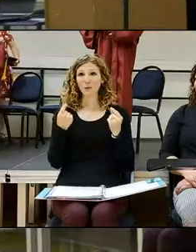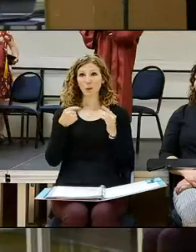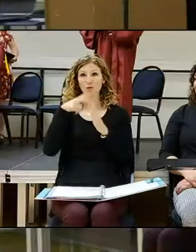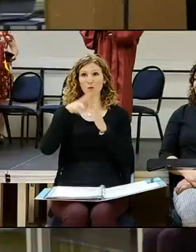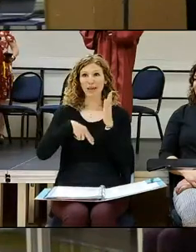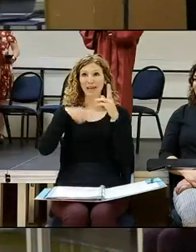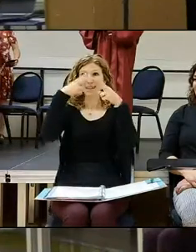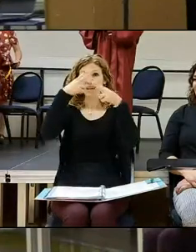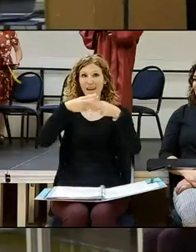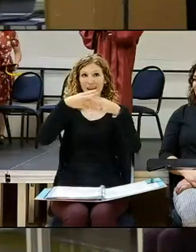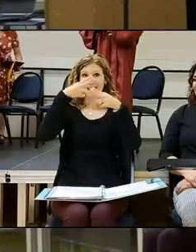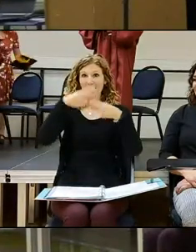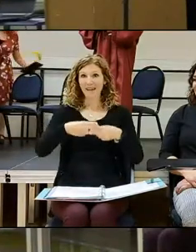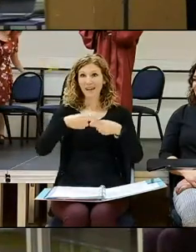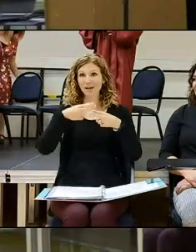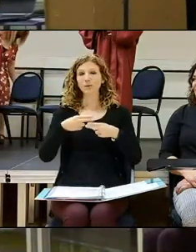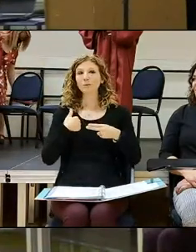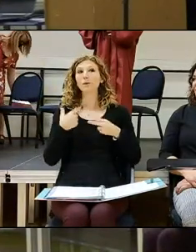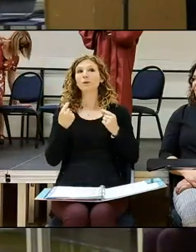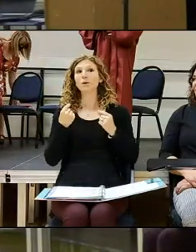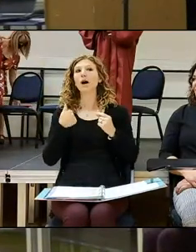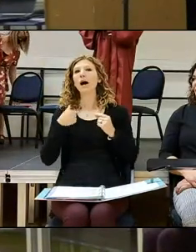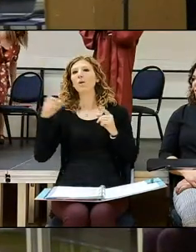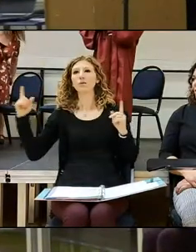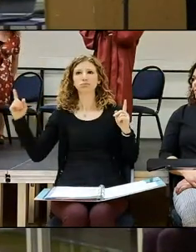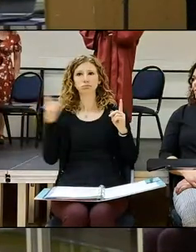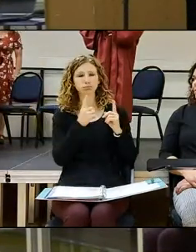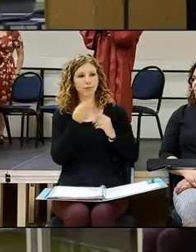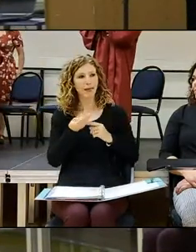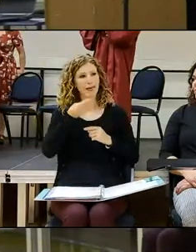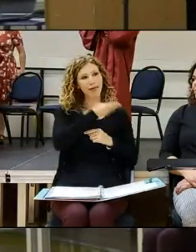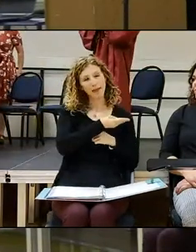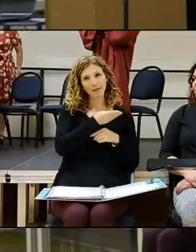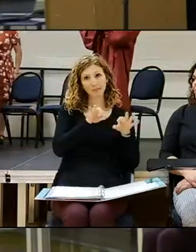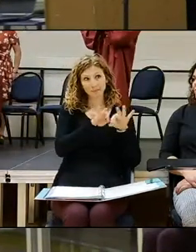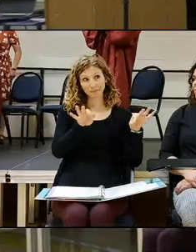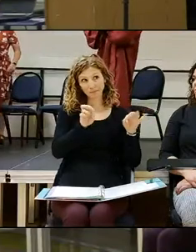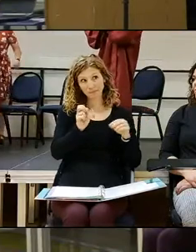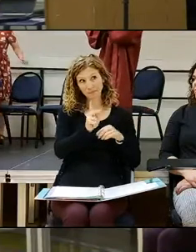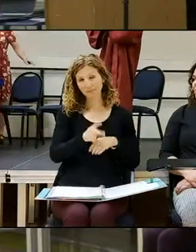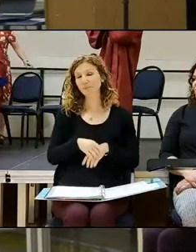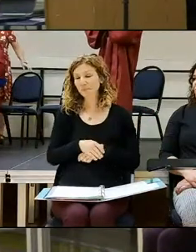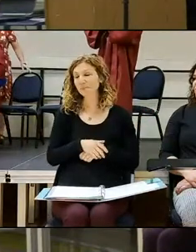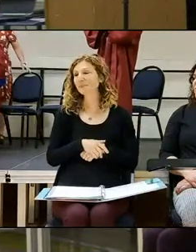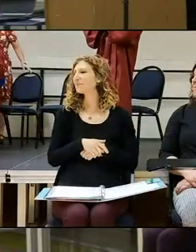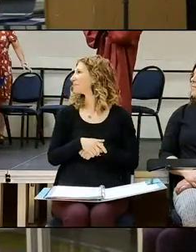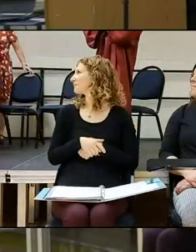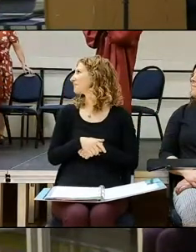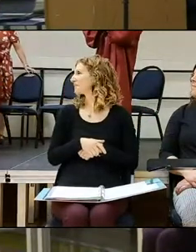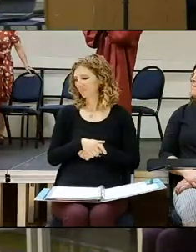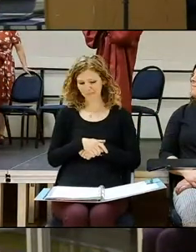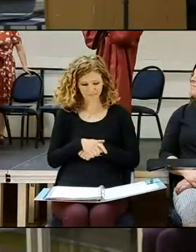off, and I will come to you and hand you your diploma. All right?